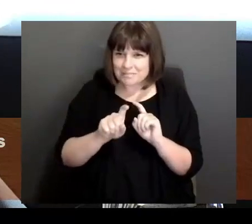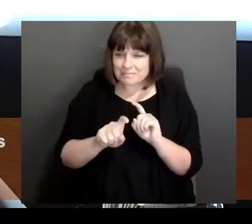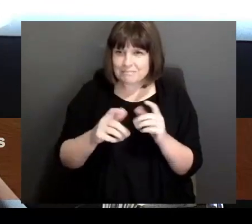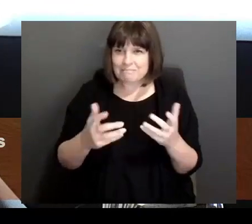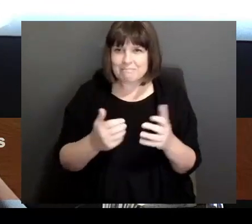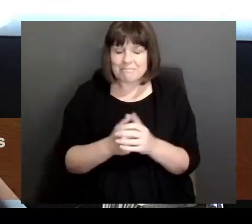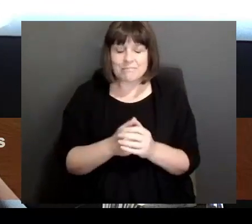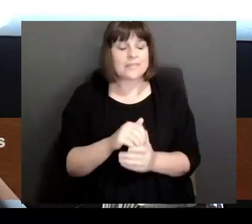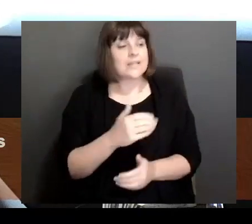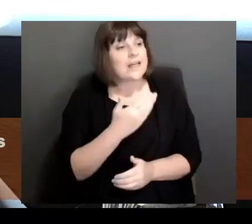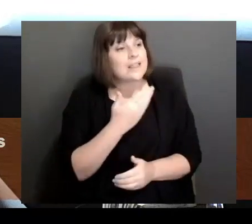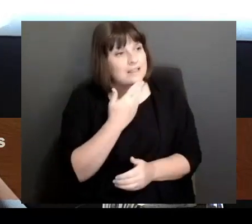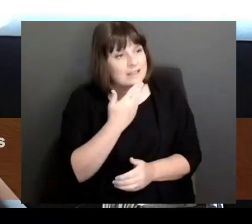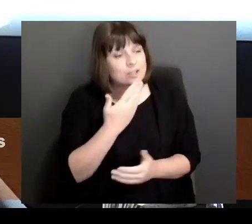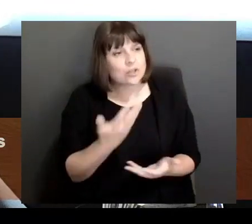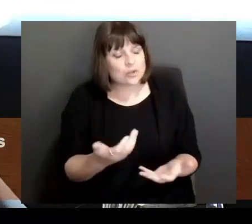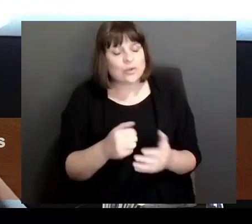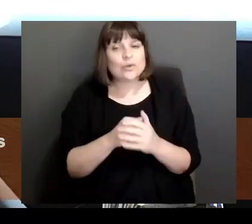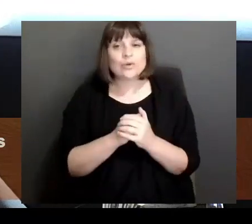certainly with